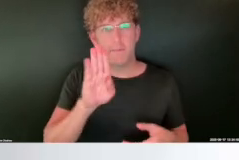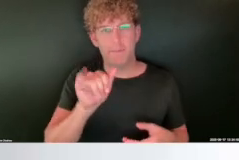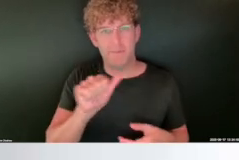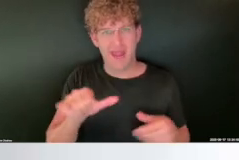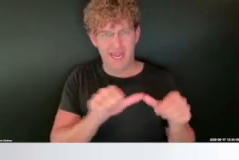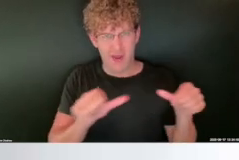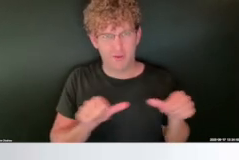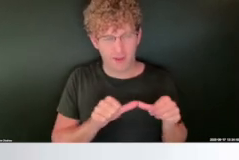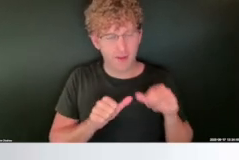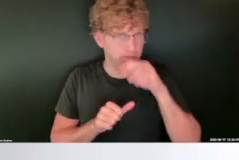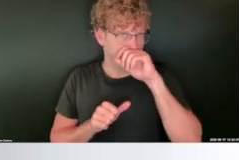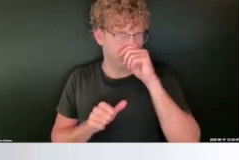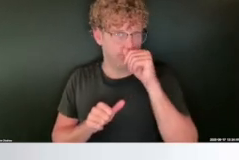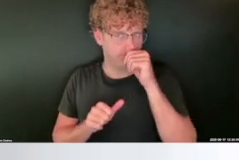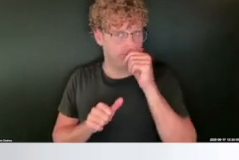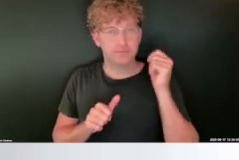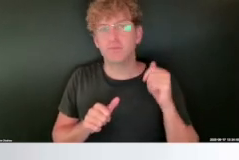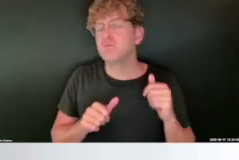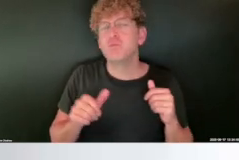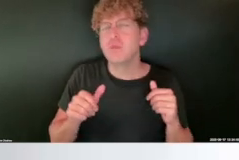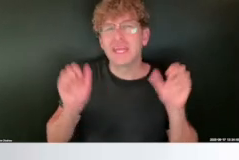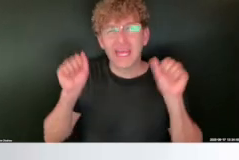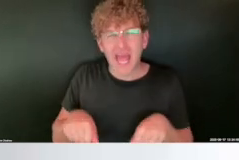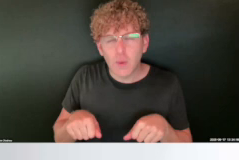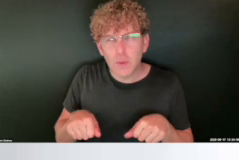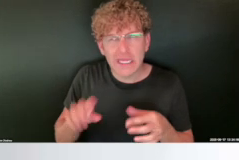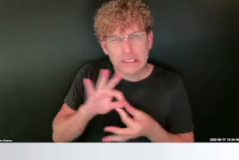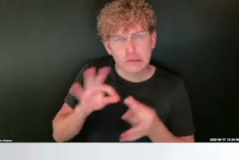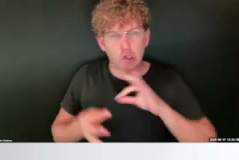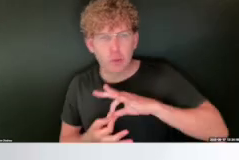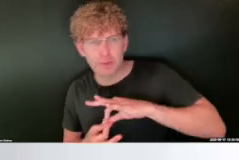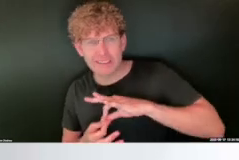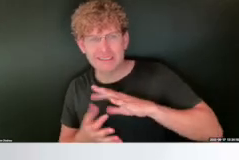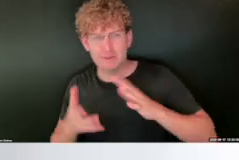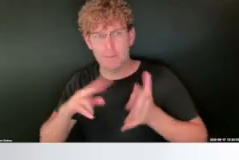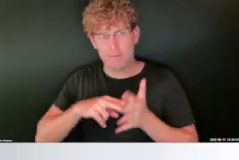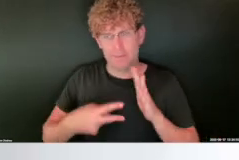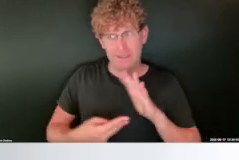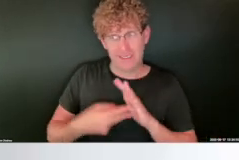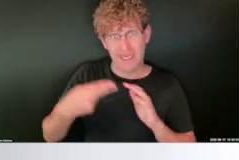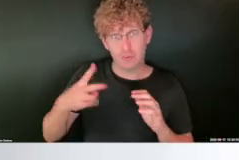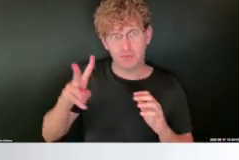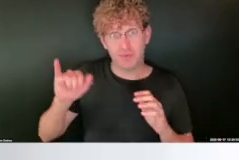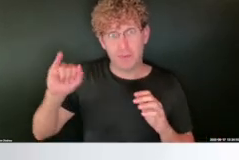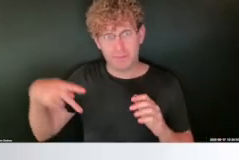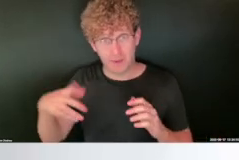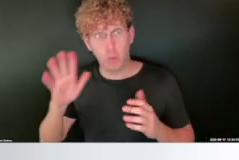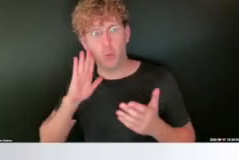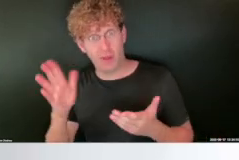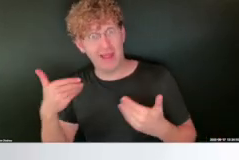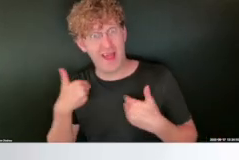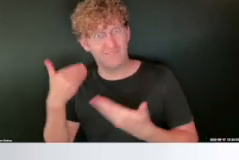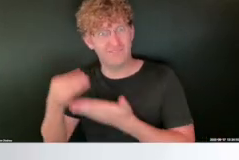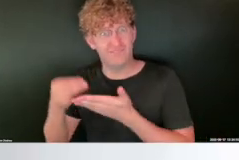So can we interpret that to mean that HVIP will have funding, but air districts will not